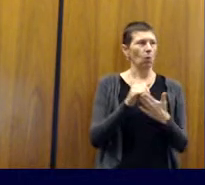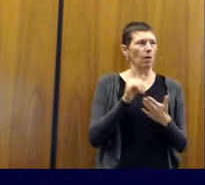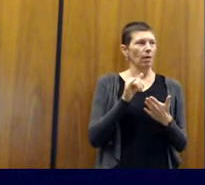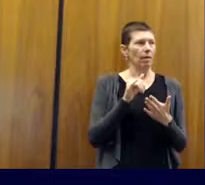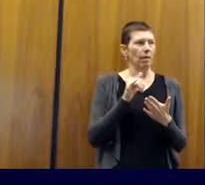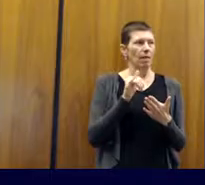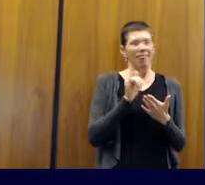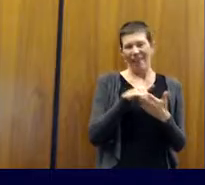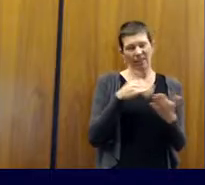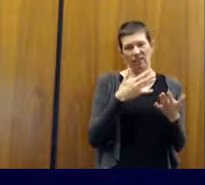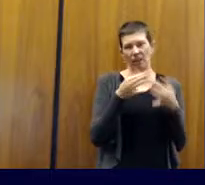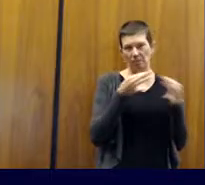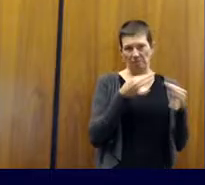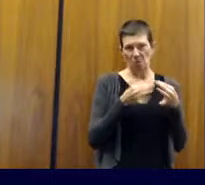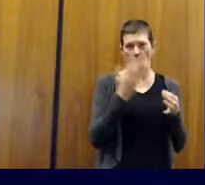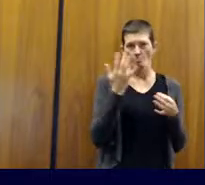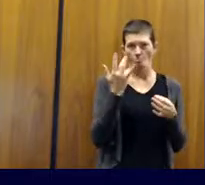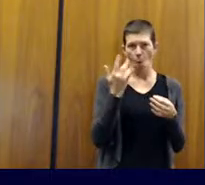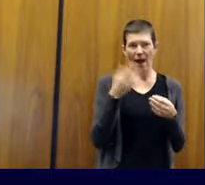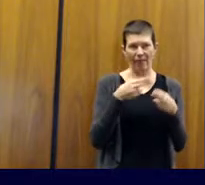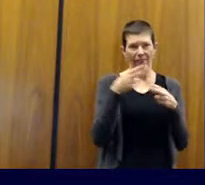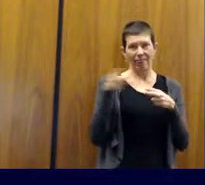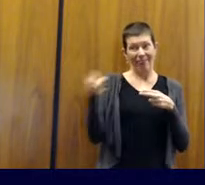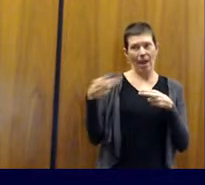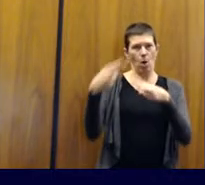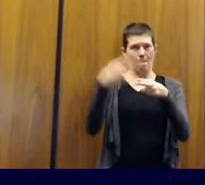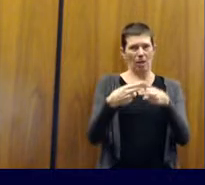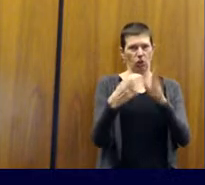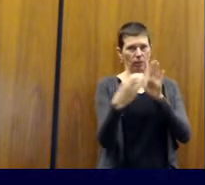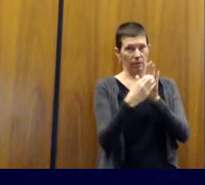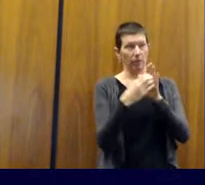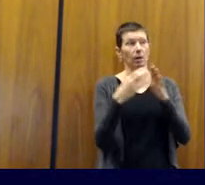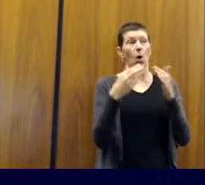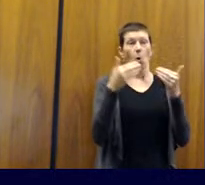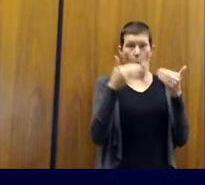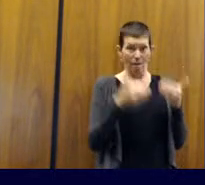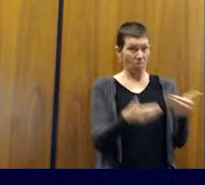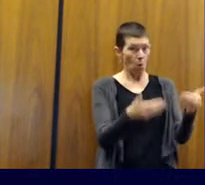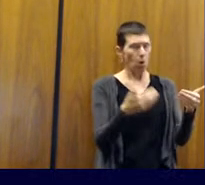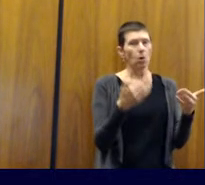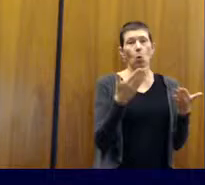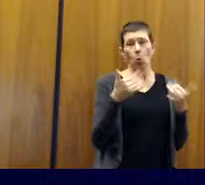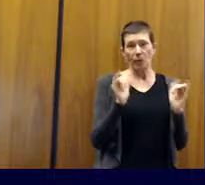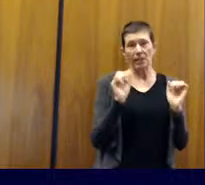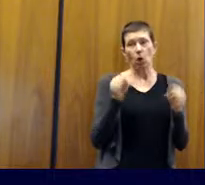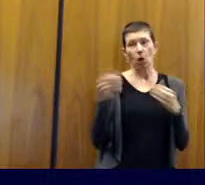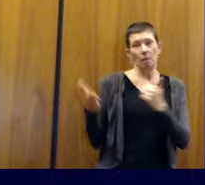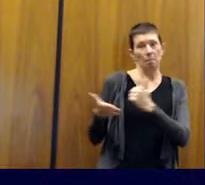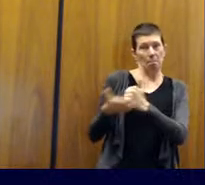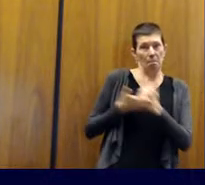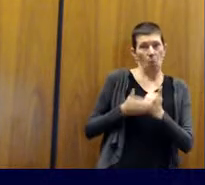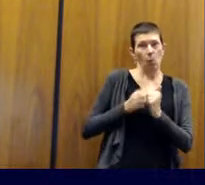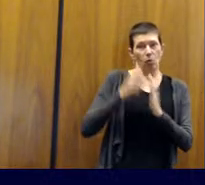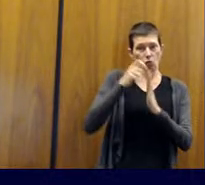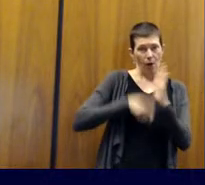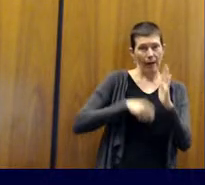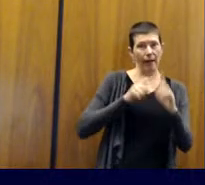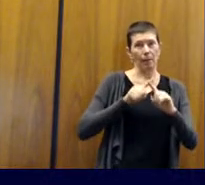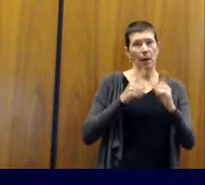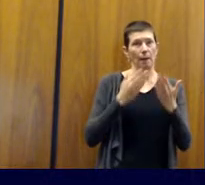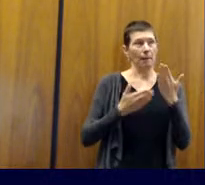that's the explanation of why they're mentioned in there. Going forward, we could still perhaps have them assist us with the writing of it, but